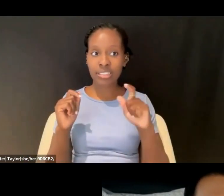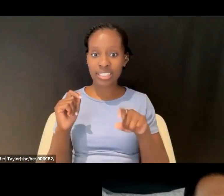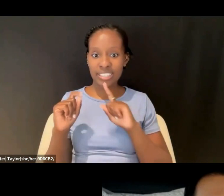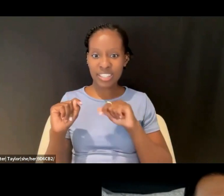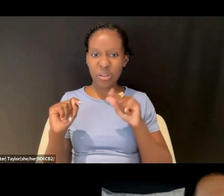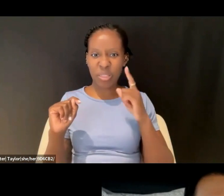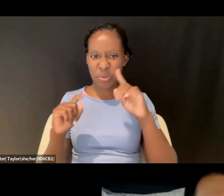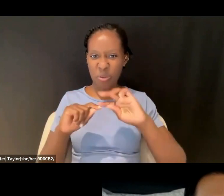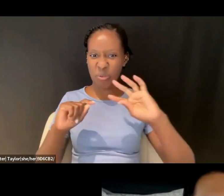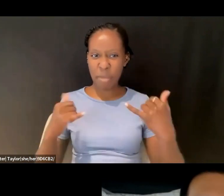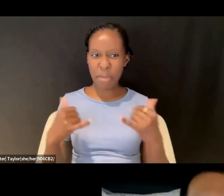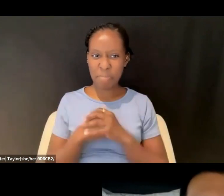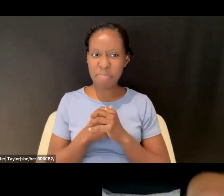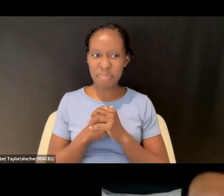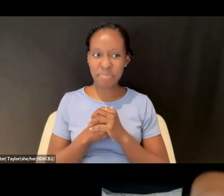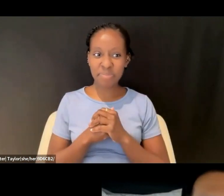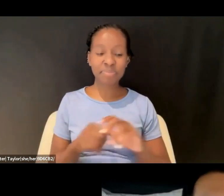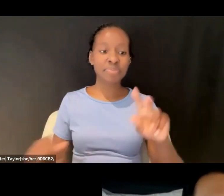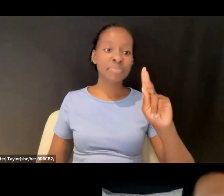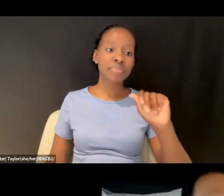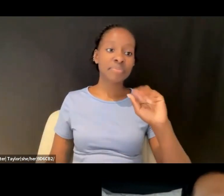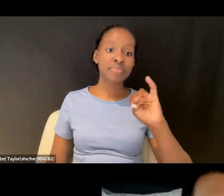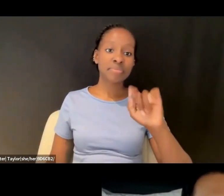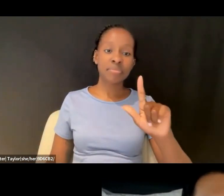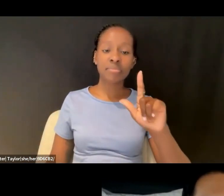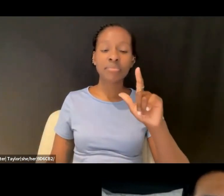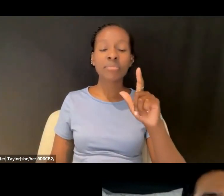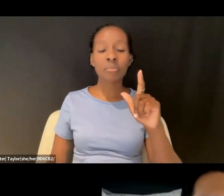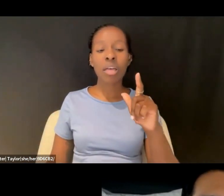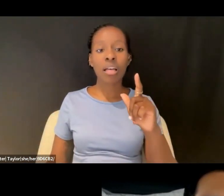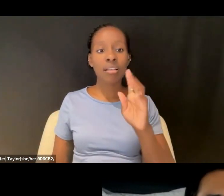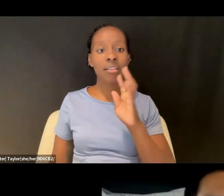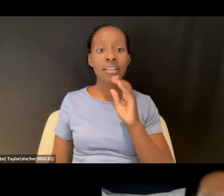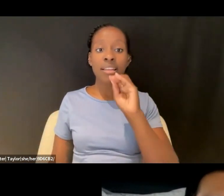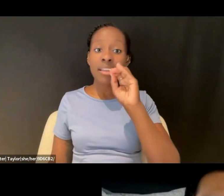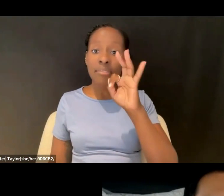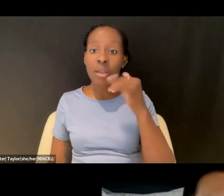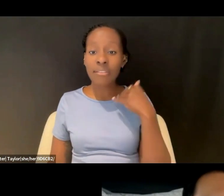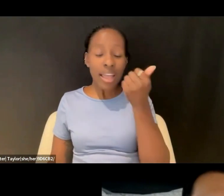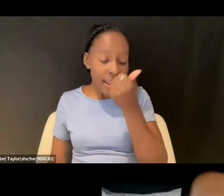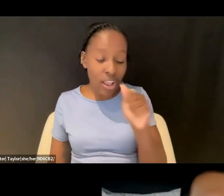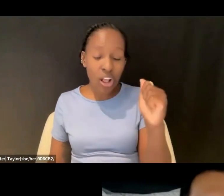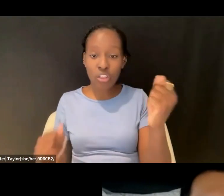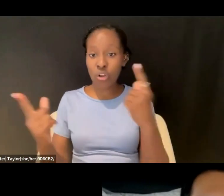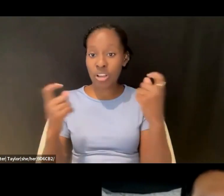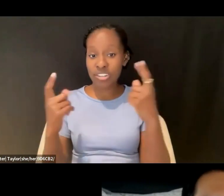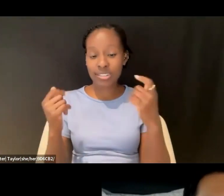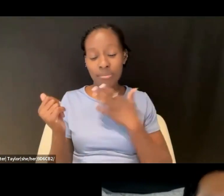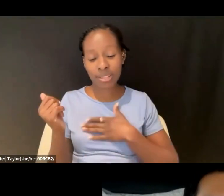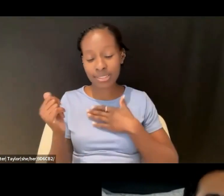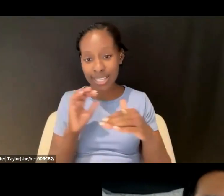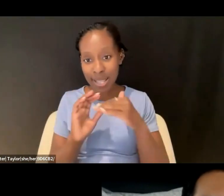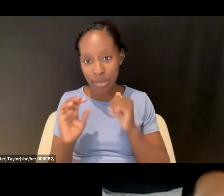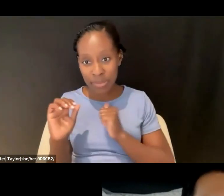wrap things up. Yeah. Can I just invite all the participants here? If you do have any other follow-up questions, feel free to email me